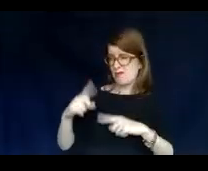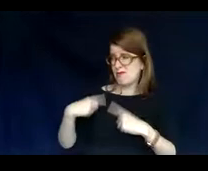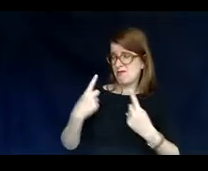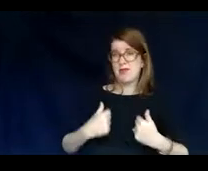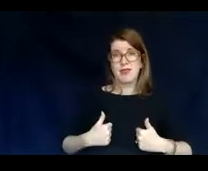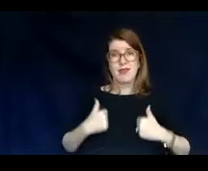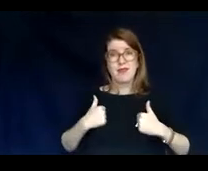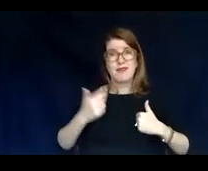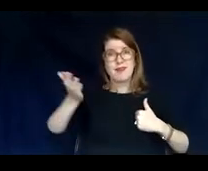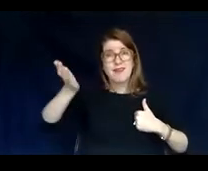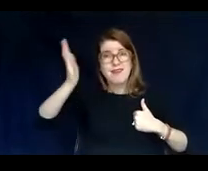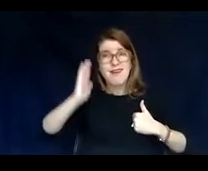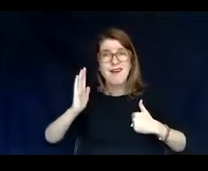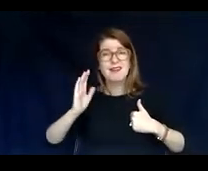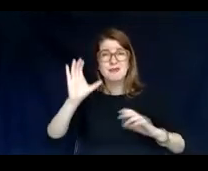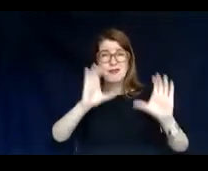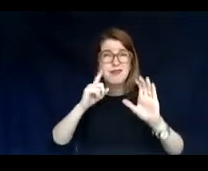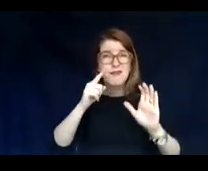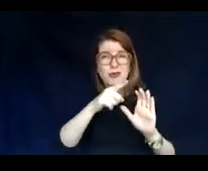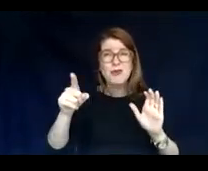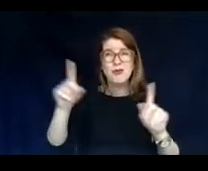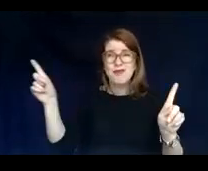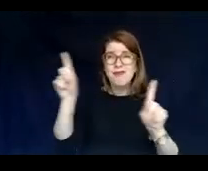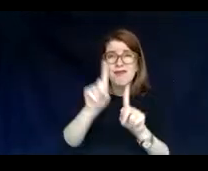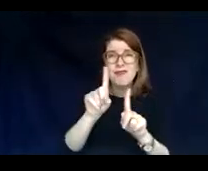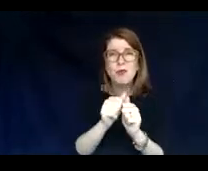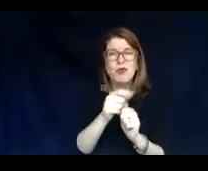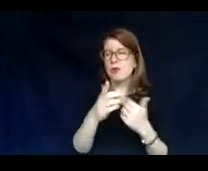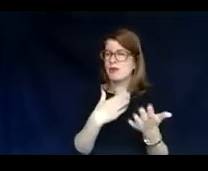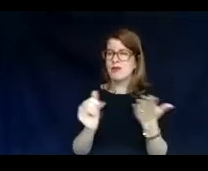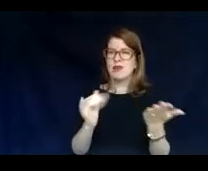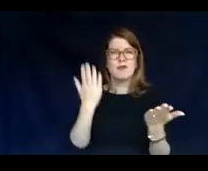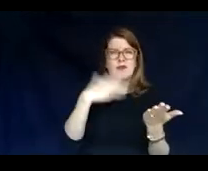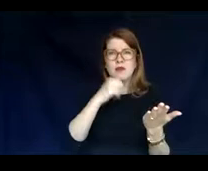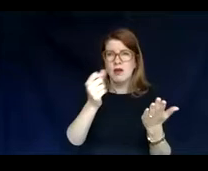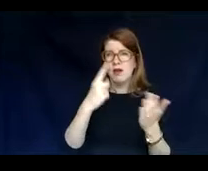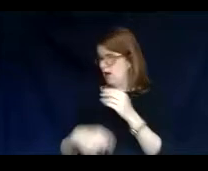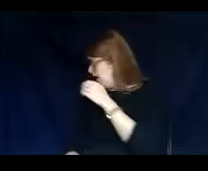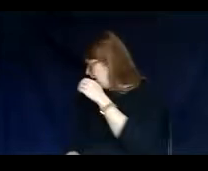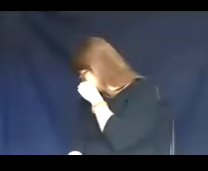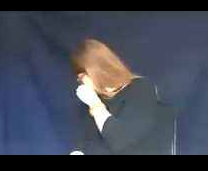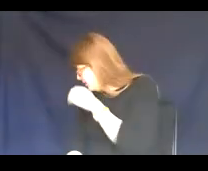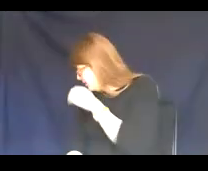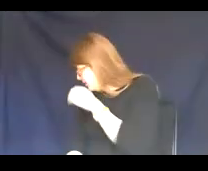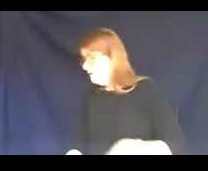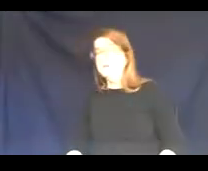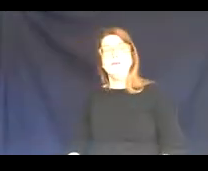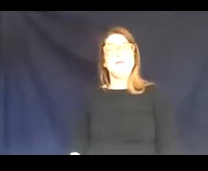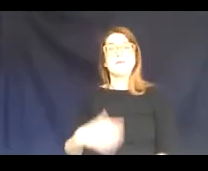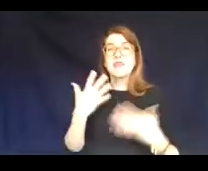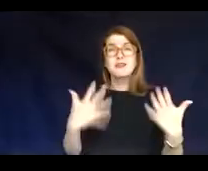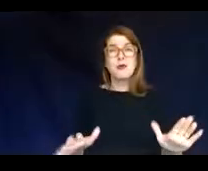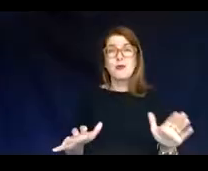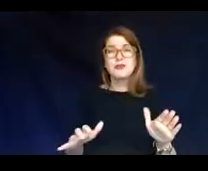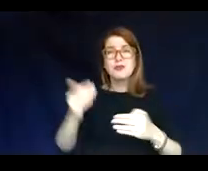been pursuing you, has been with you, even if you did not realize that. I don't want you to close your laptop or look away from the screen. I want you